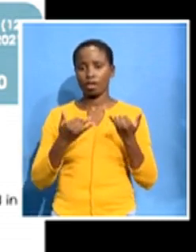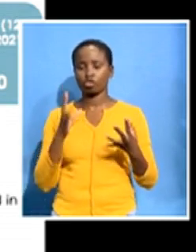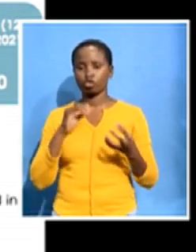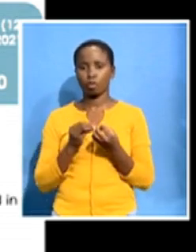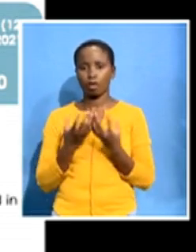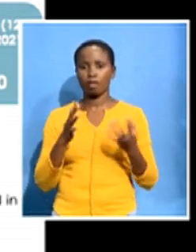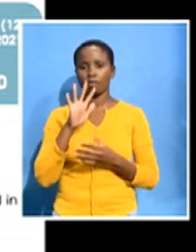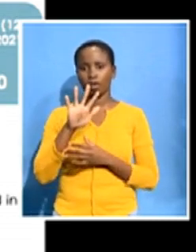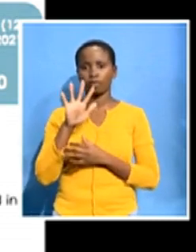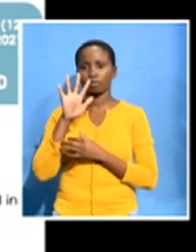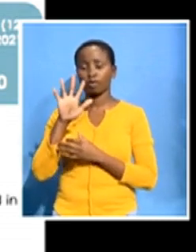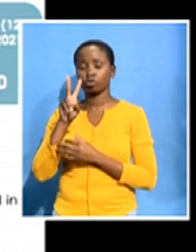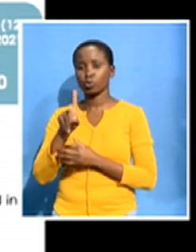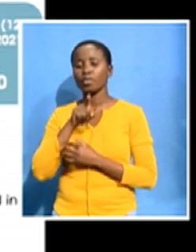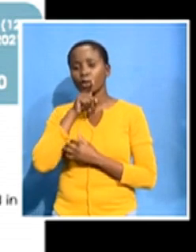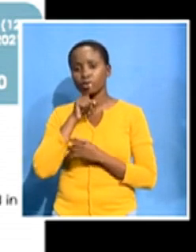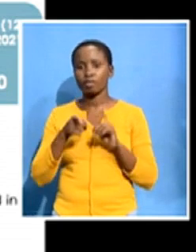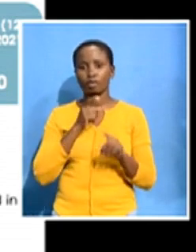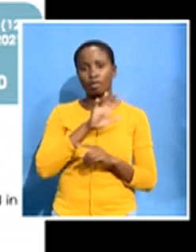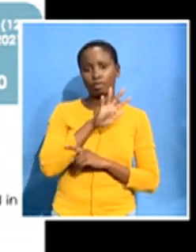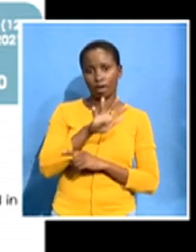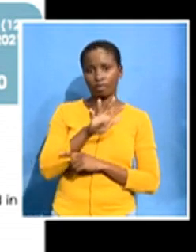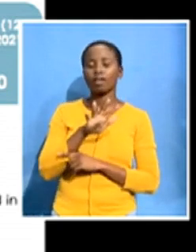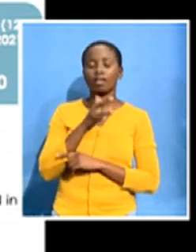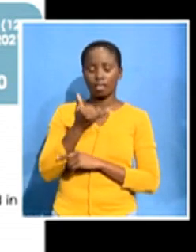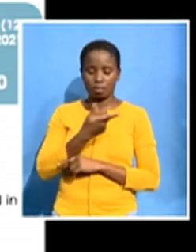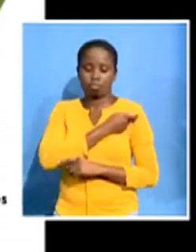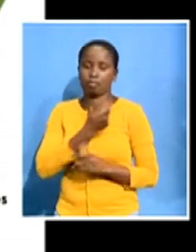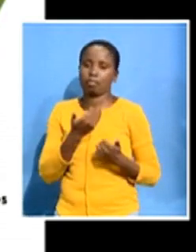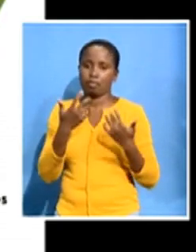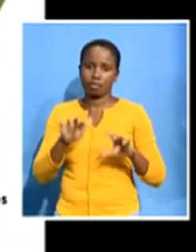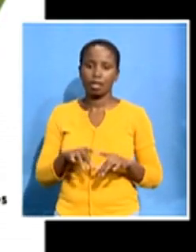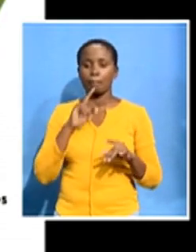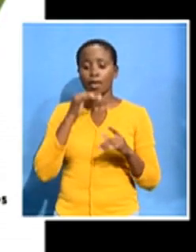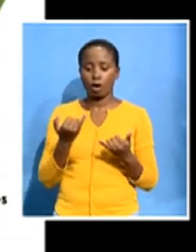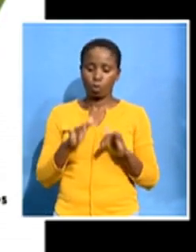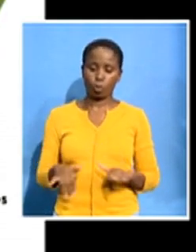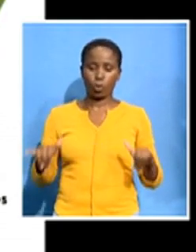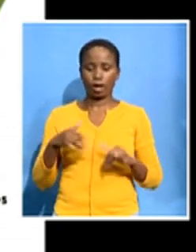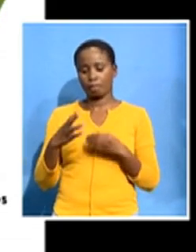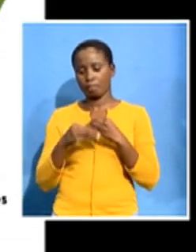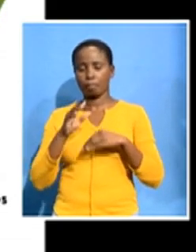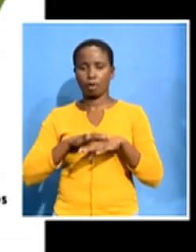doses that's already been vaccinated. So we're waiting for this additional 36,000 to come in over this weekend.